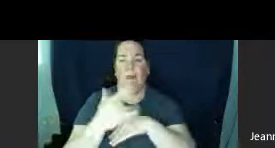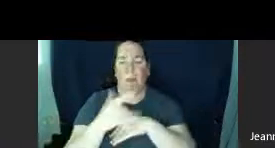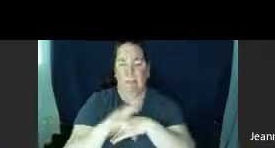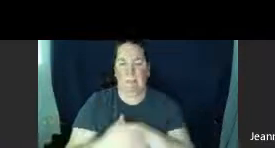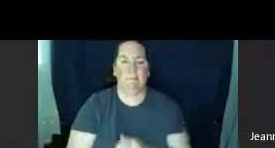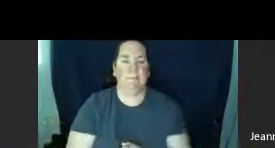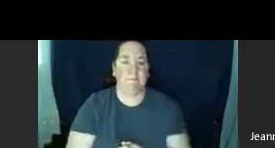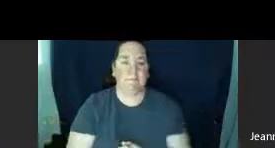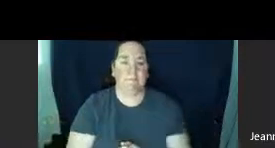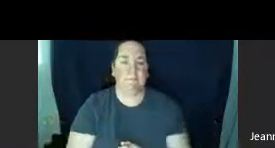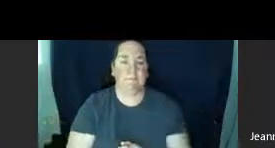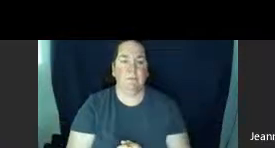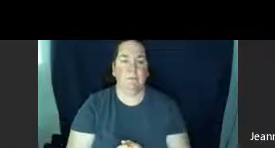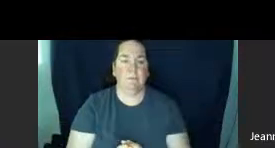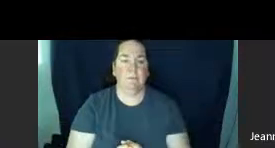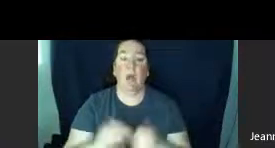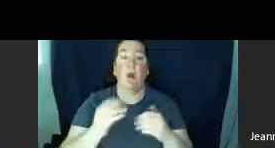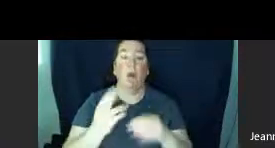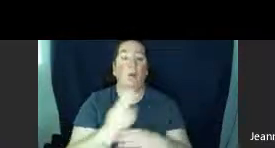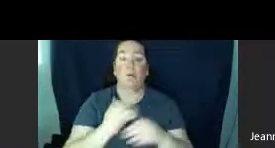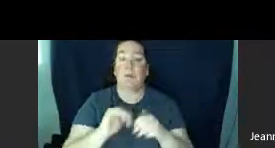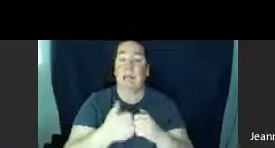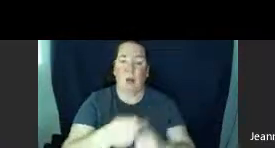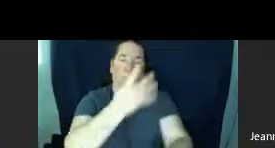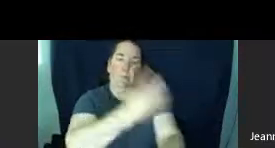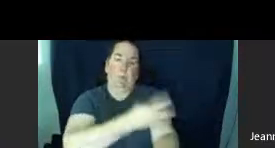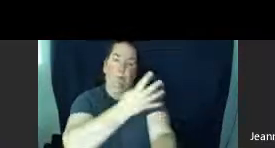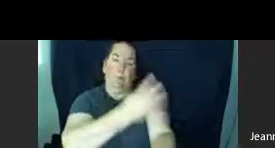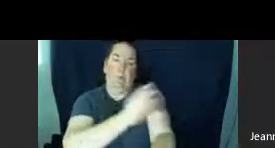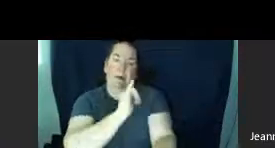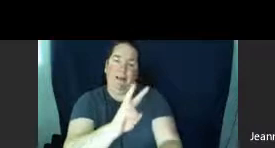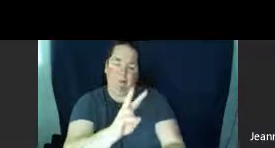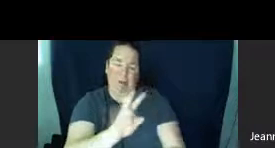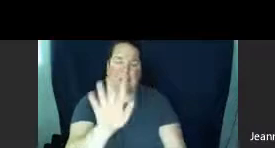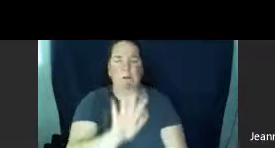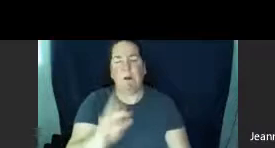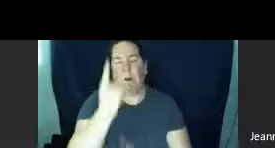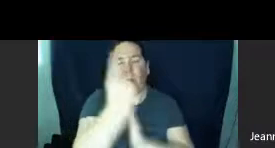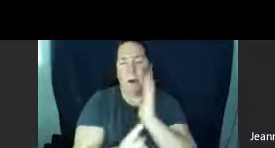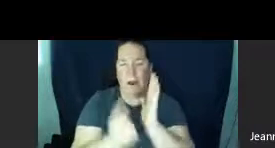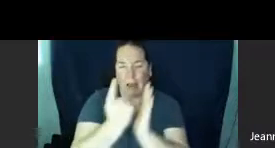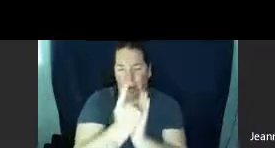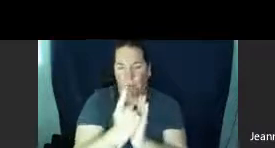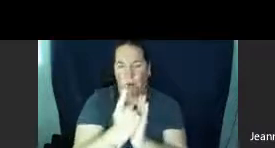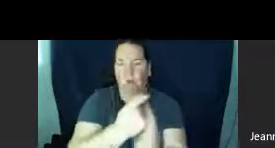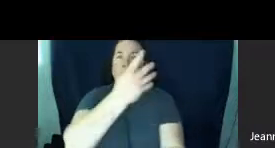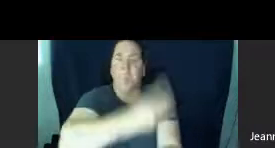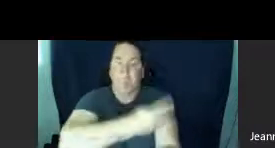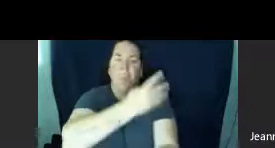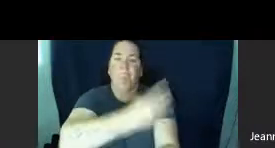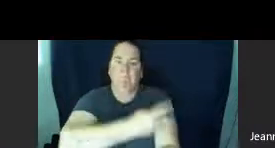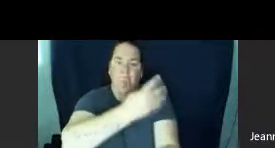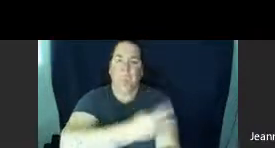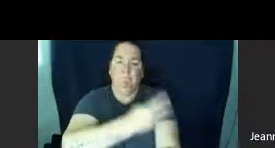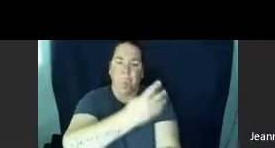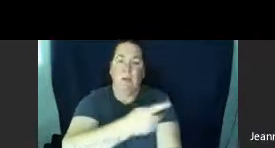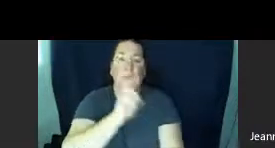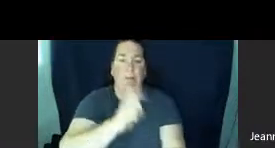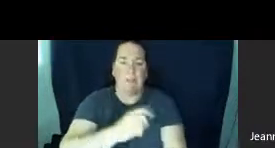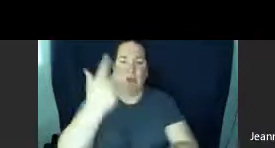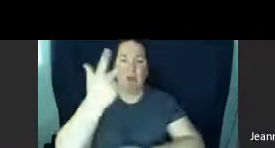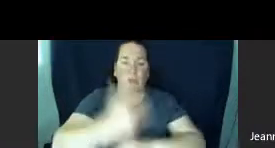given as an IV infusion. I believe it takes about an hour, and it has to be given 3 consecutive days in